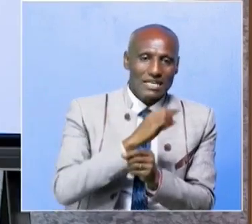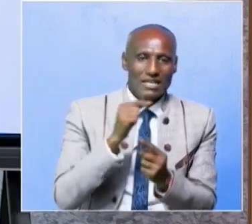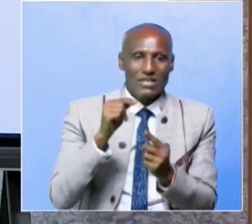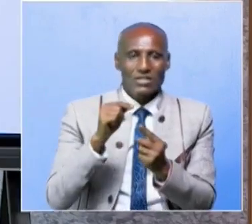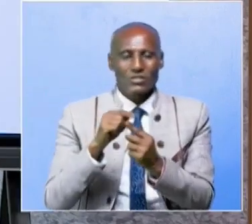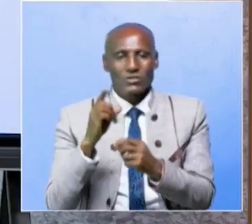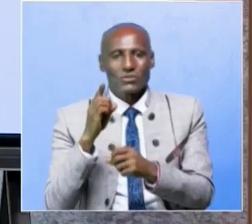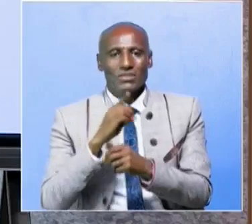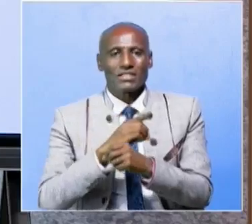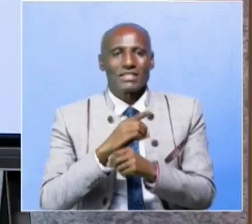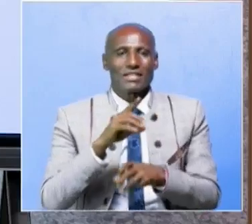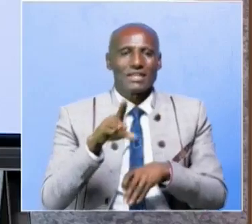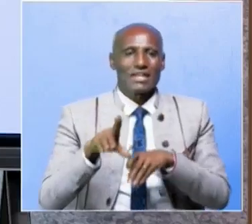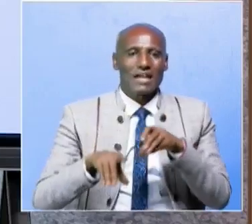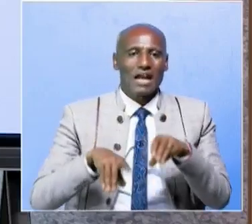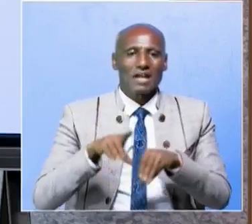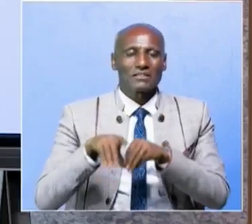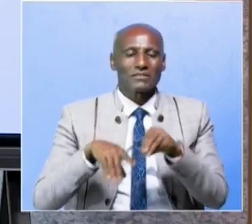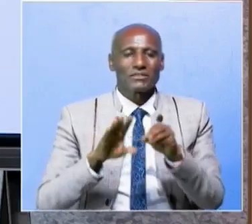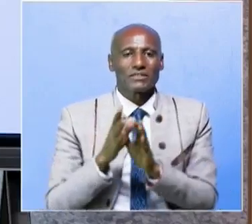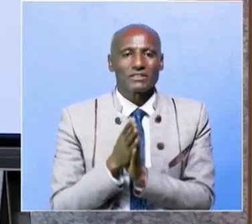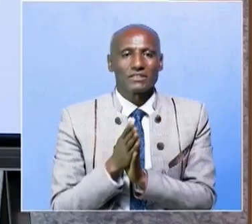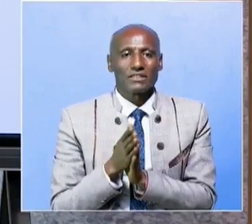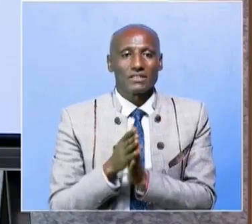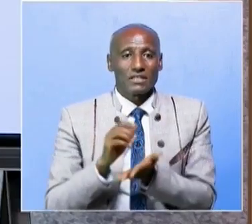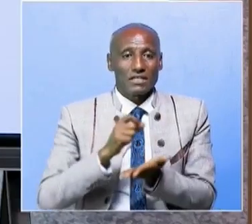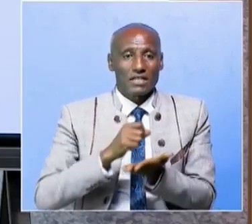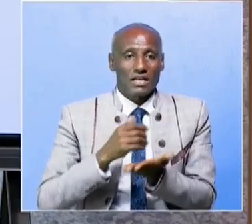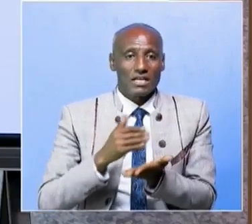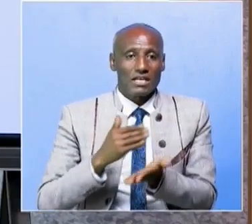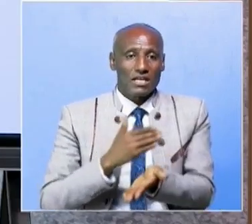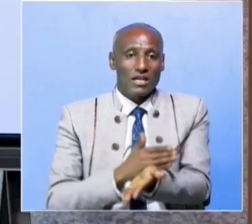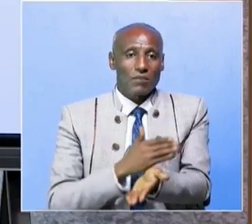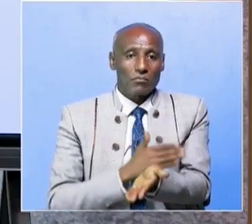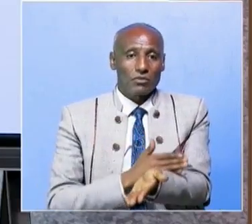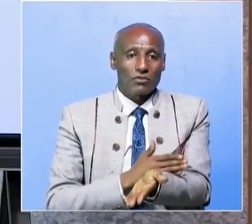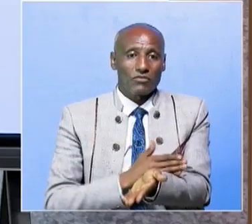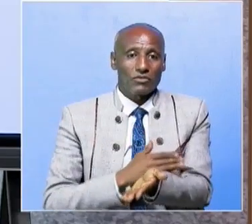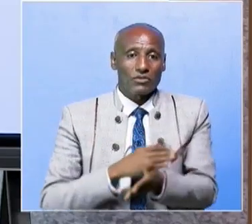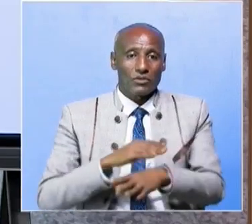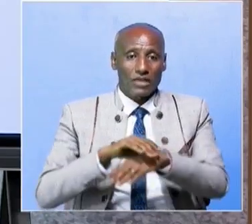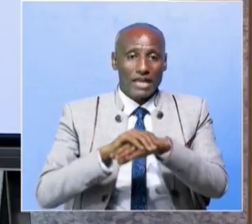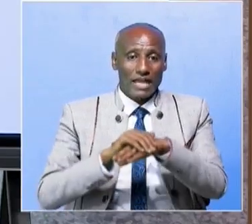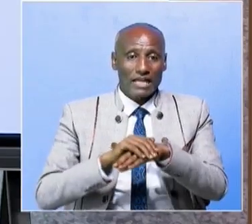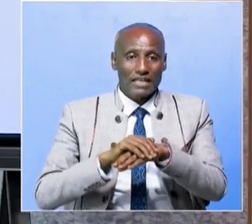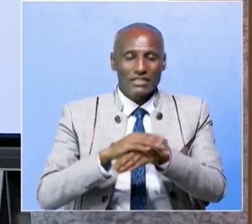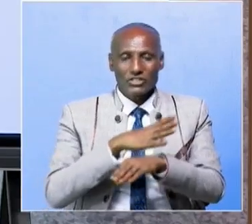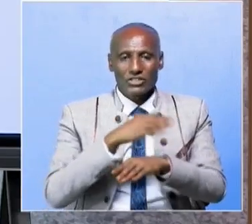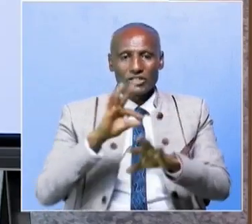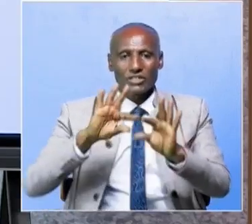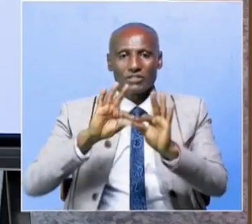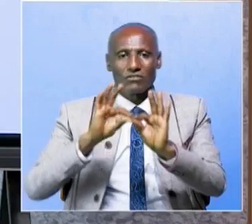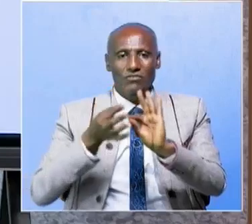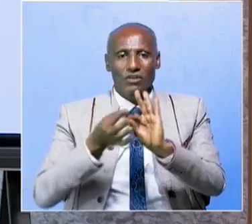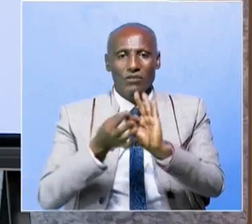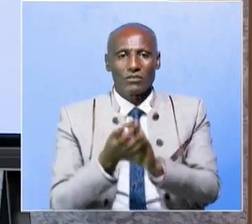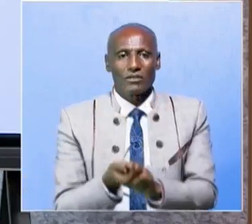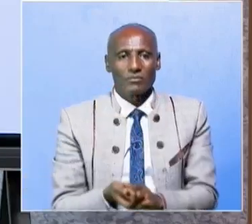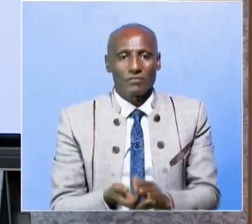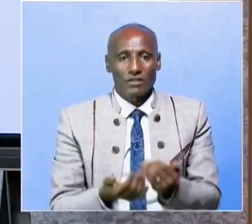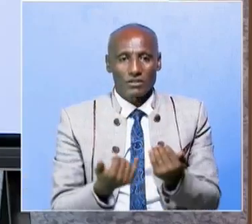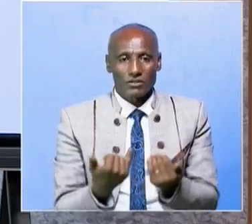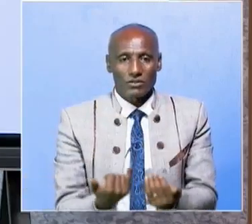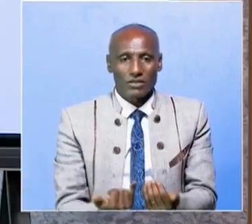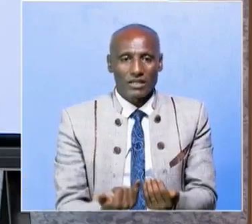have improved your English and your vocabulary so far. So, without further ado, let's go